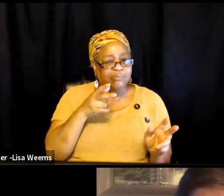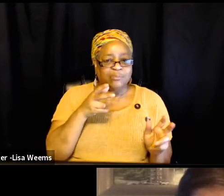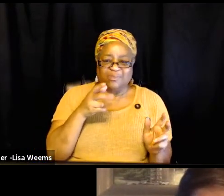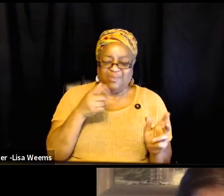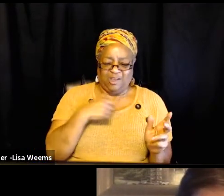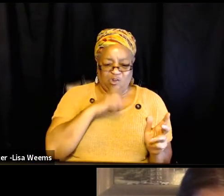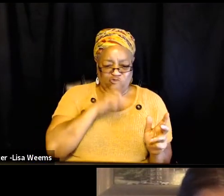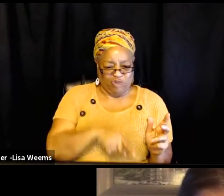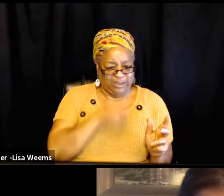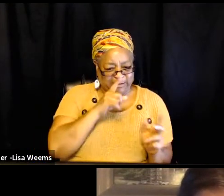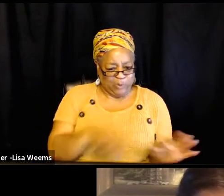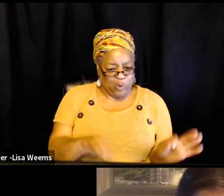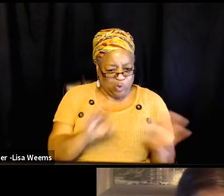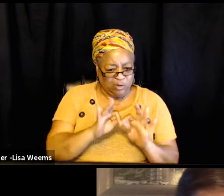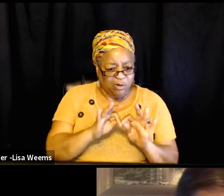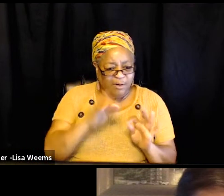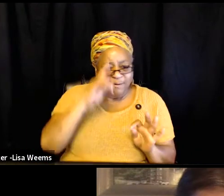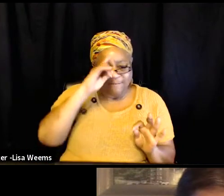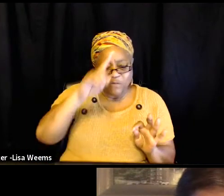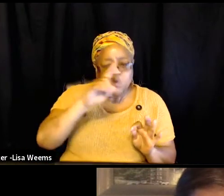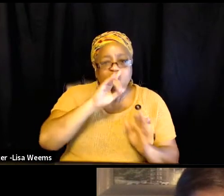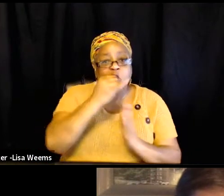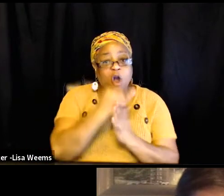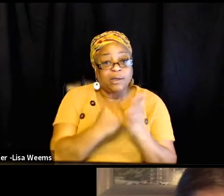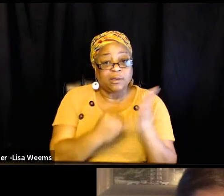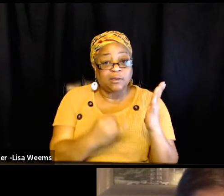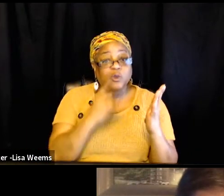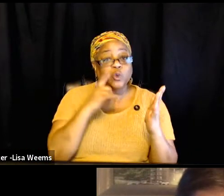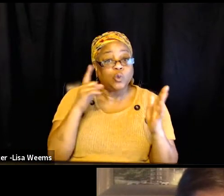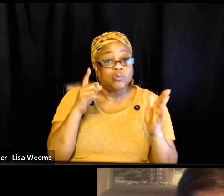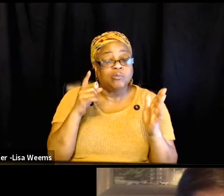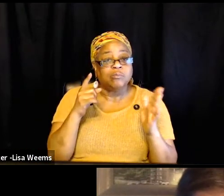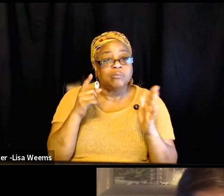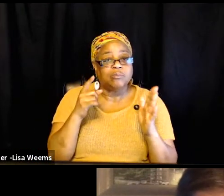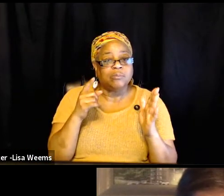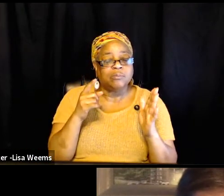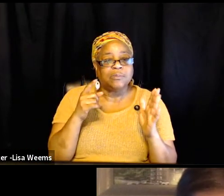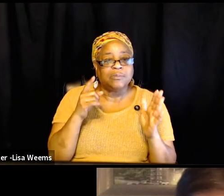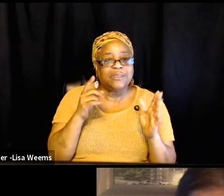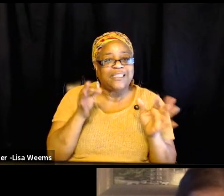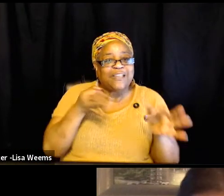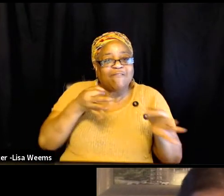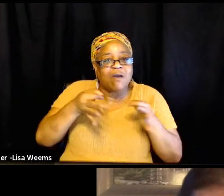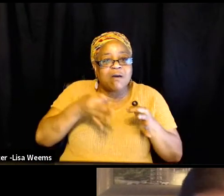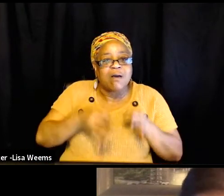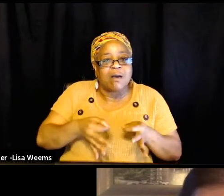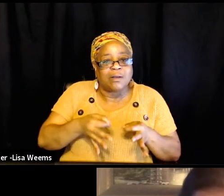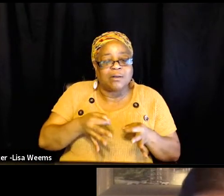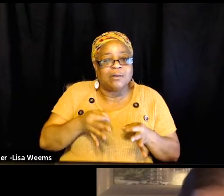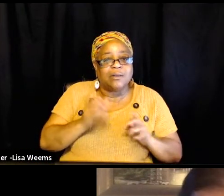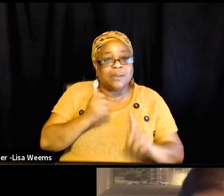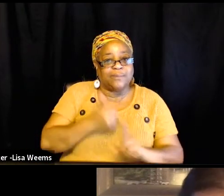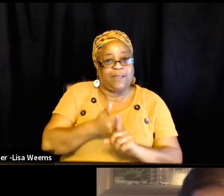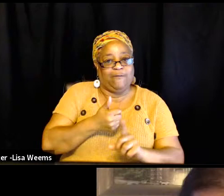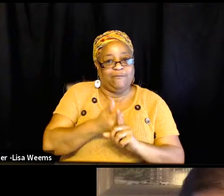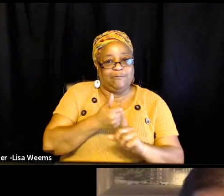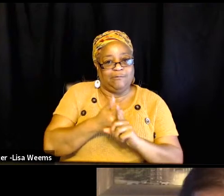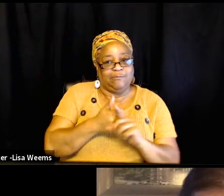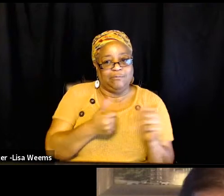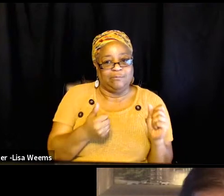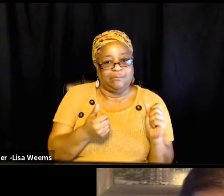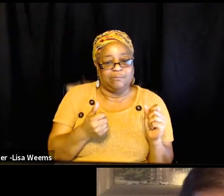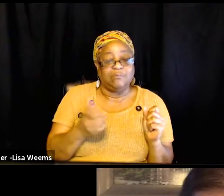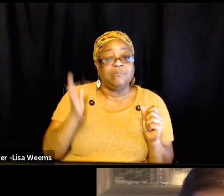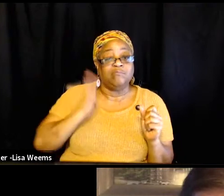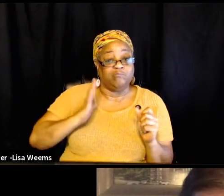it's really important for an artist to defy those pressures of being defined. When I started